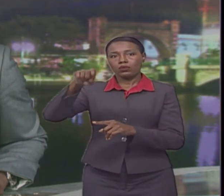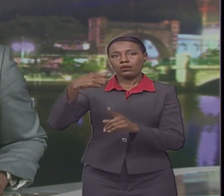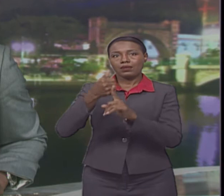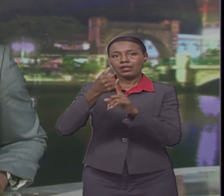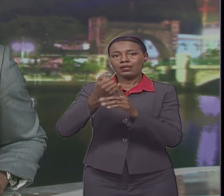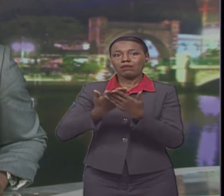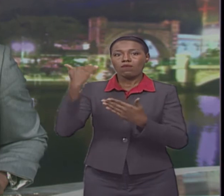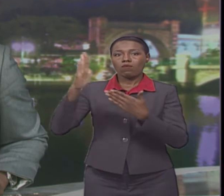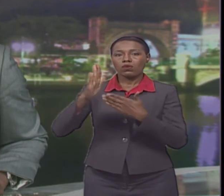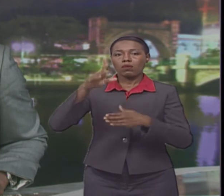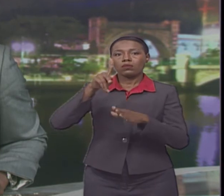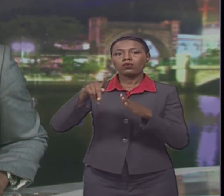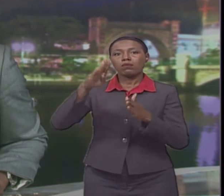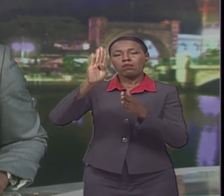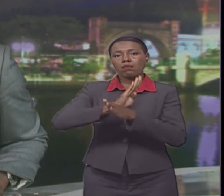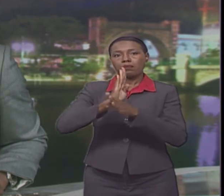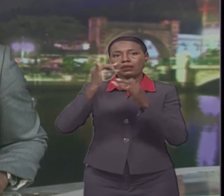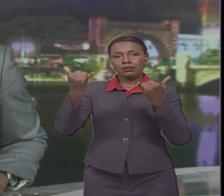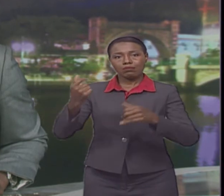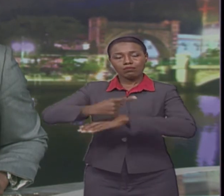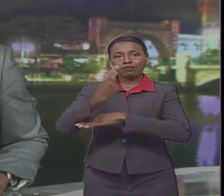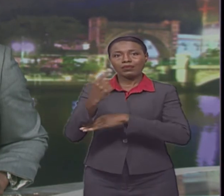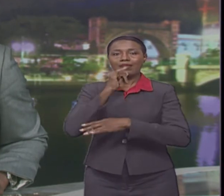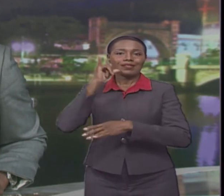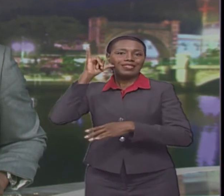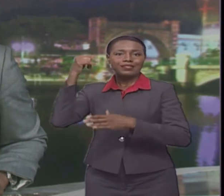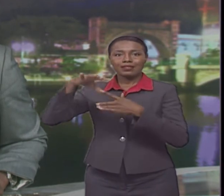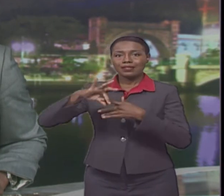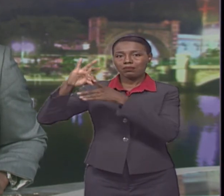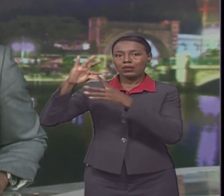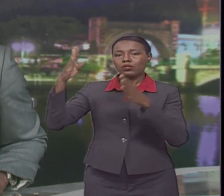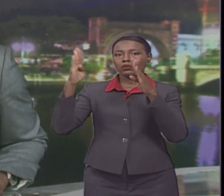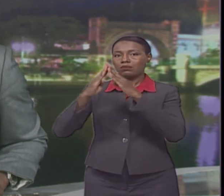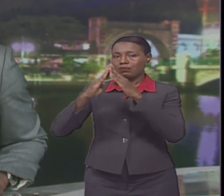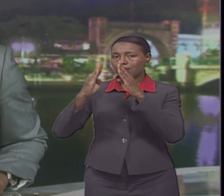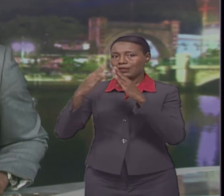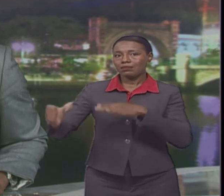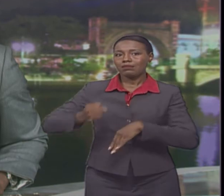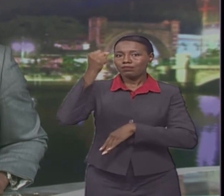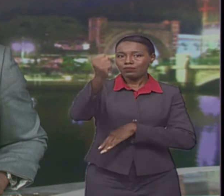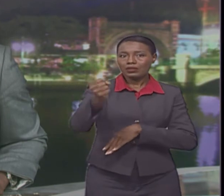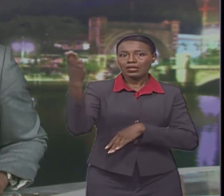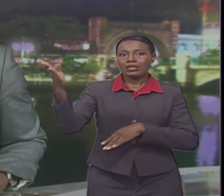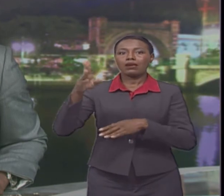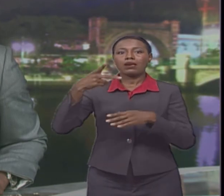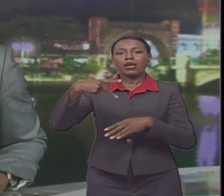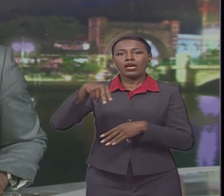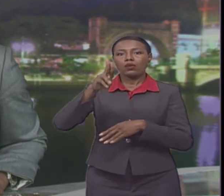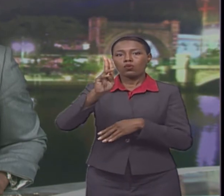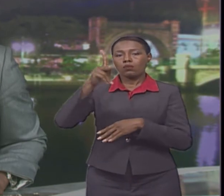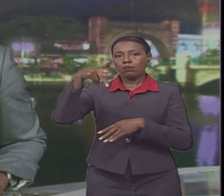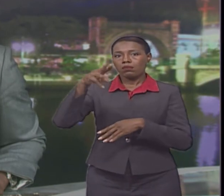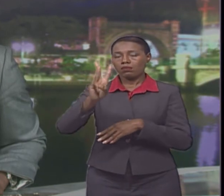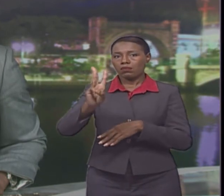with Barbados Today. Joseph was elected yesterday afternoon at a special general meeting of the organization at the Dalkeith Road headquarters of the